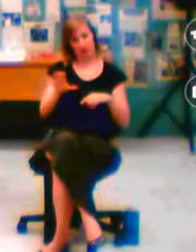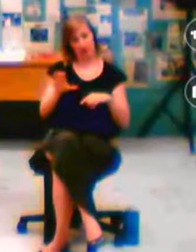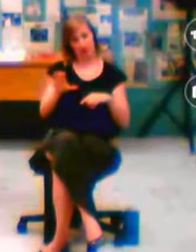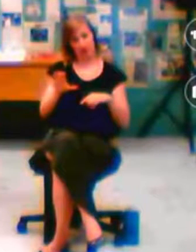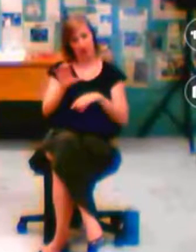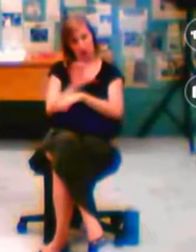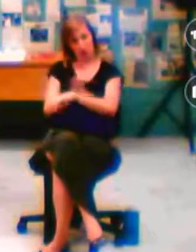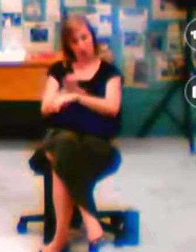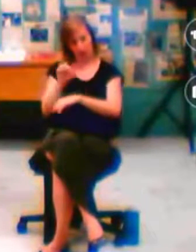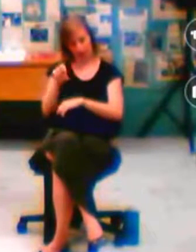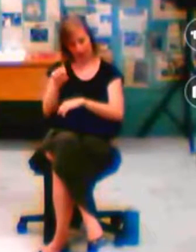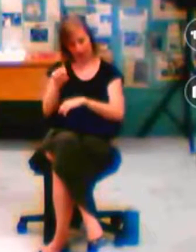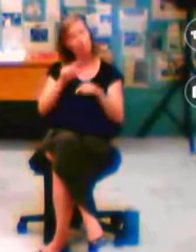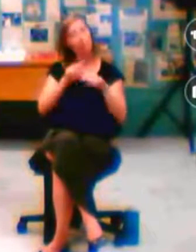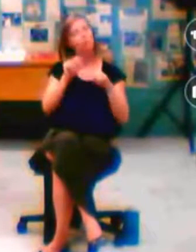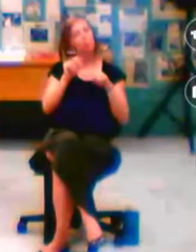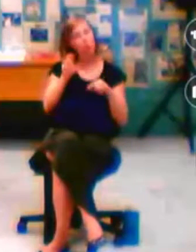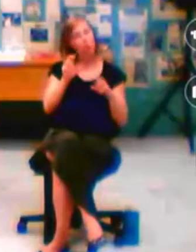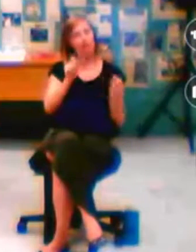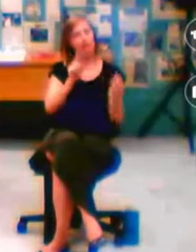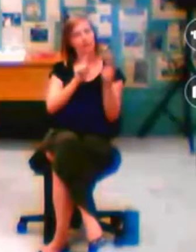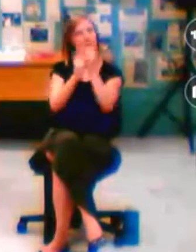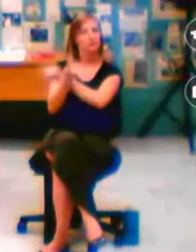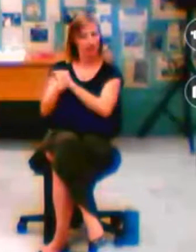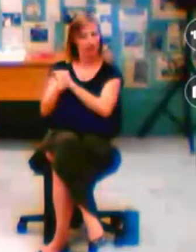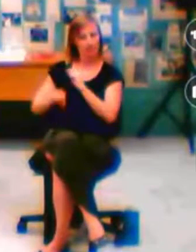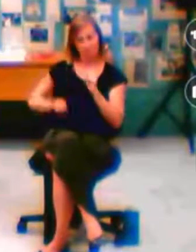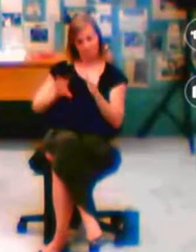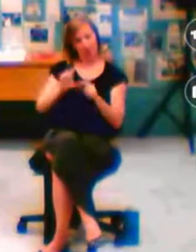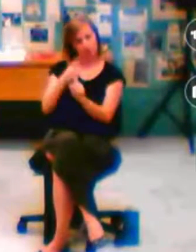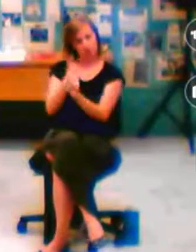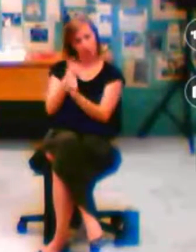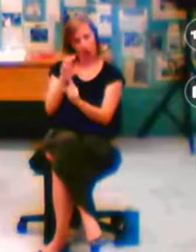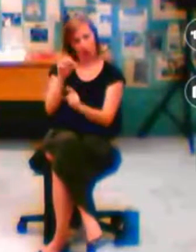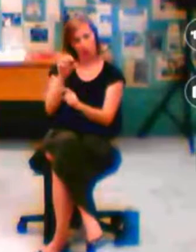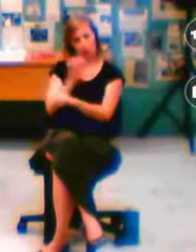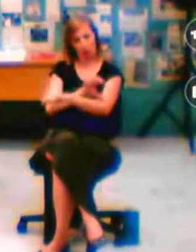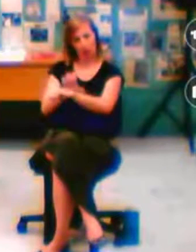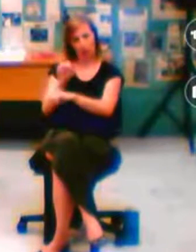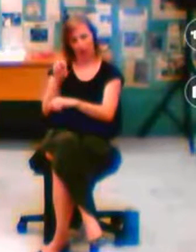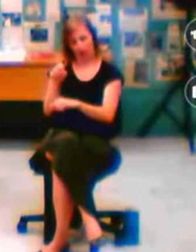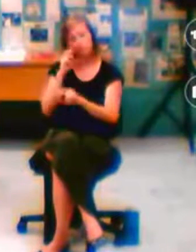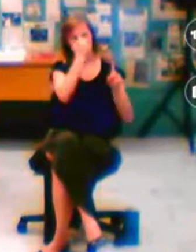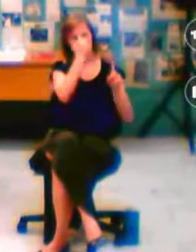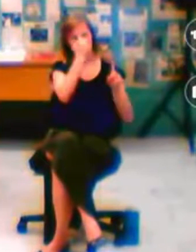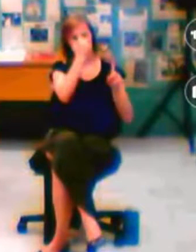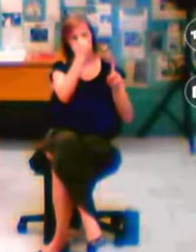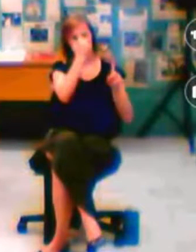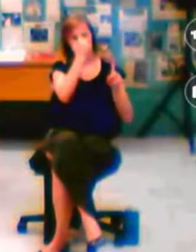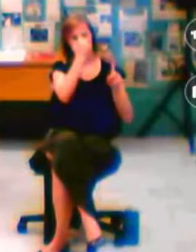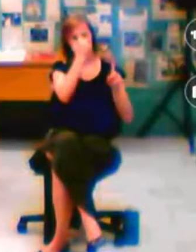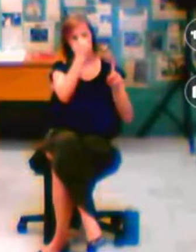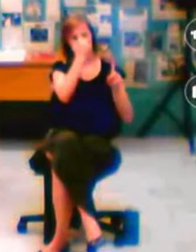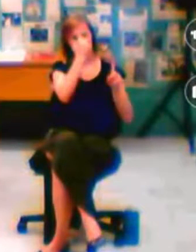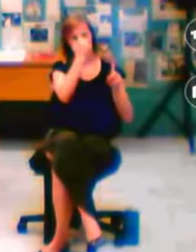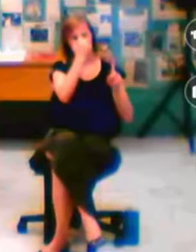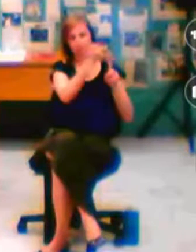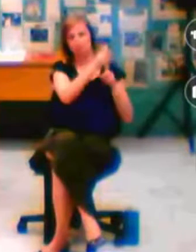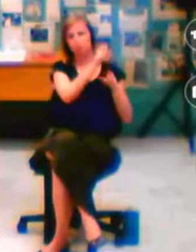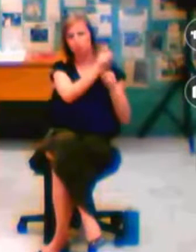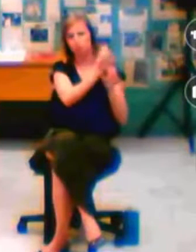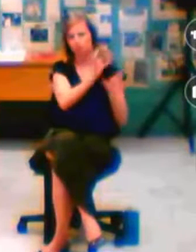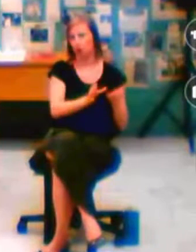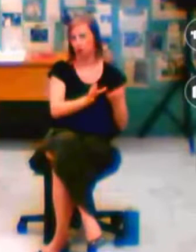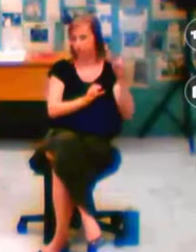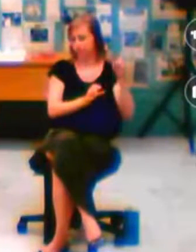states, you would, and this would be up to you, you could either continue your current insurance plan and pay into